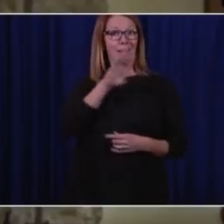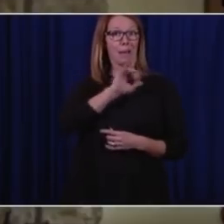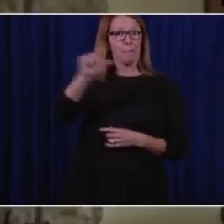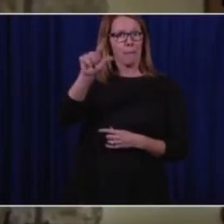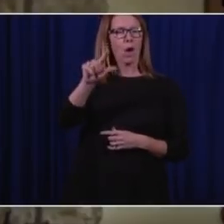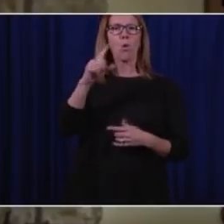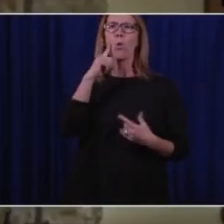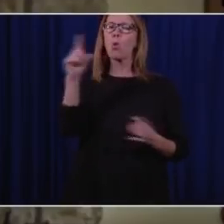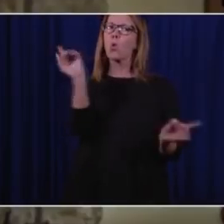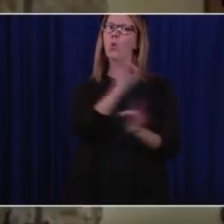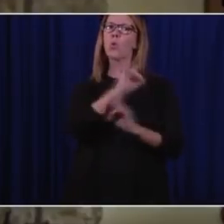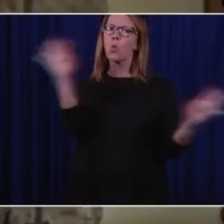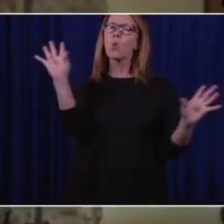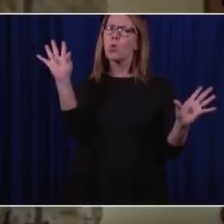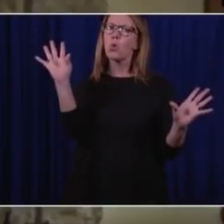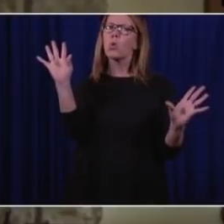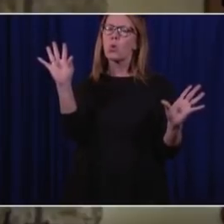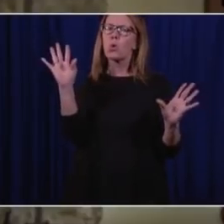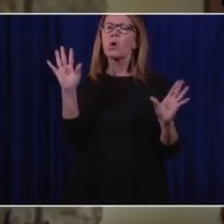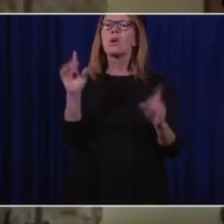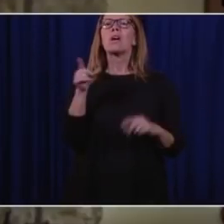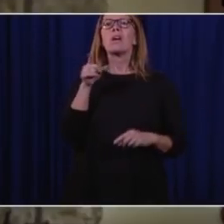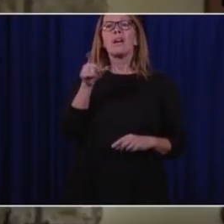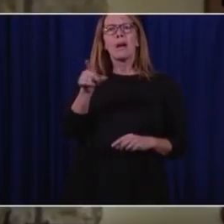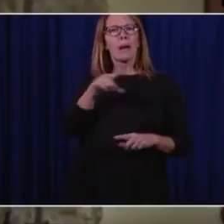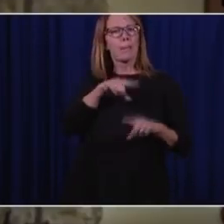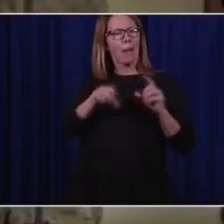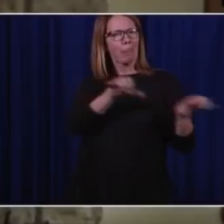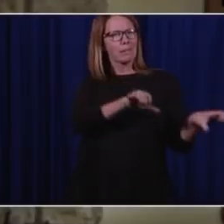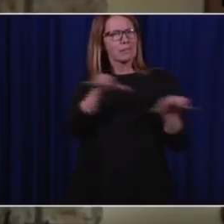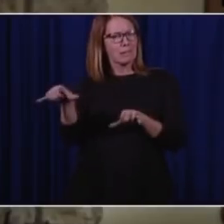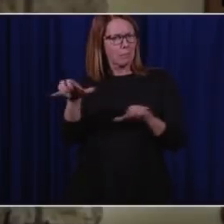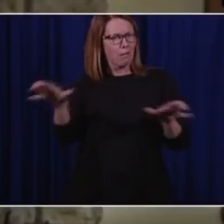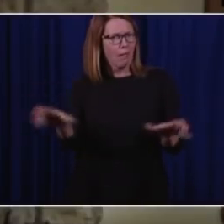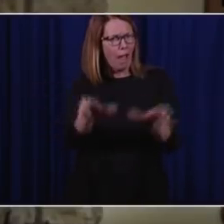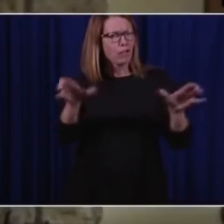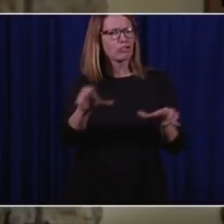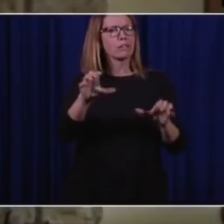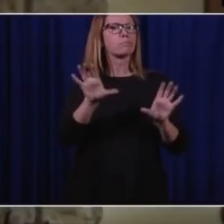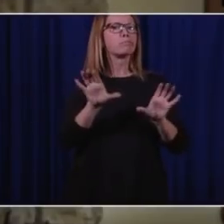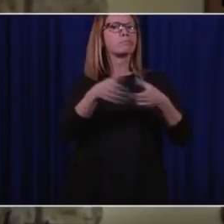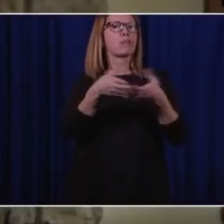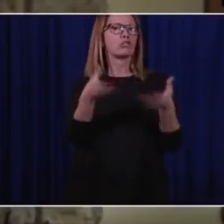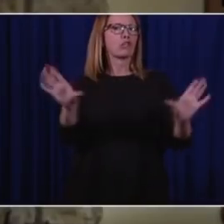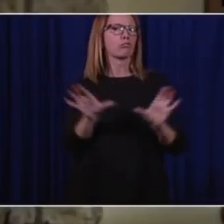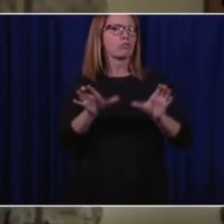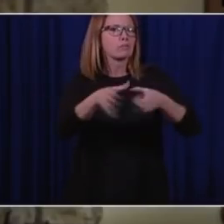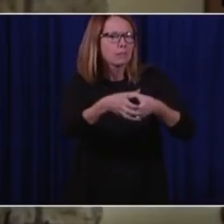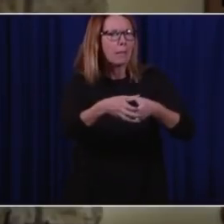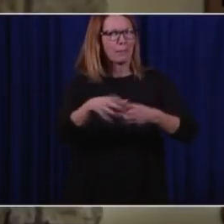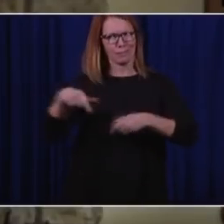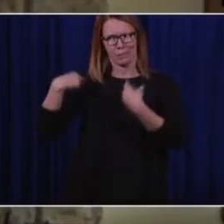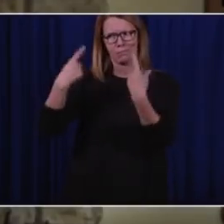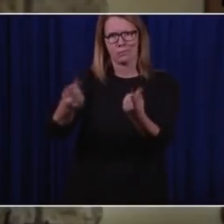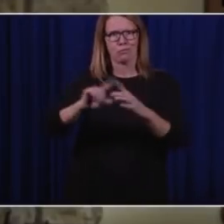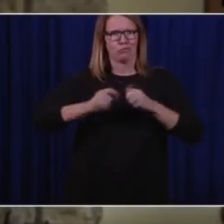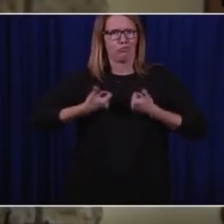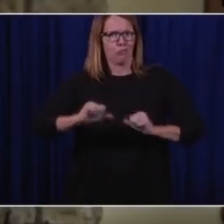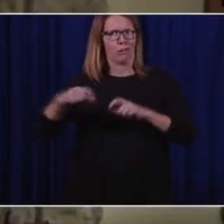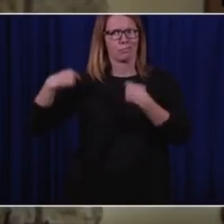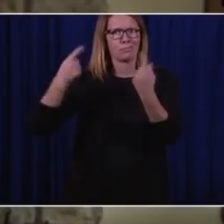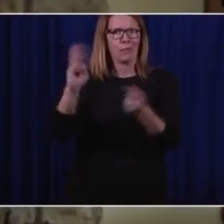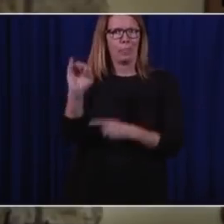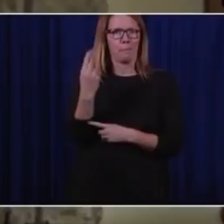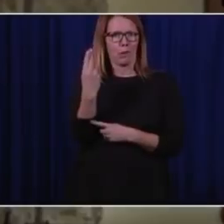311 would be, but this is similar action that the General Assembly has been attempting since the pandemic began in March. And these are members